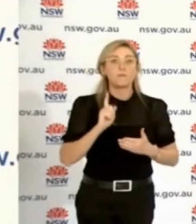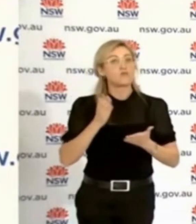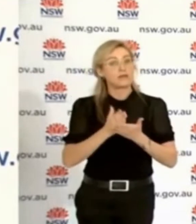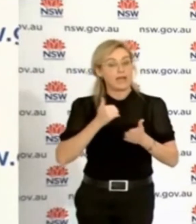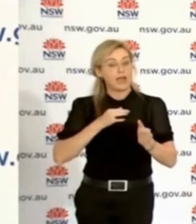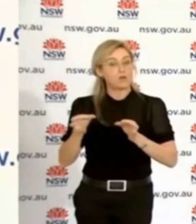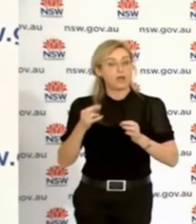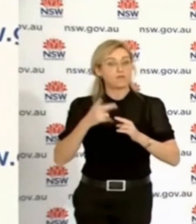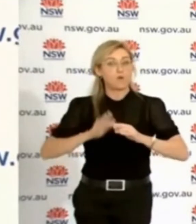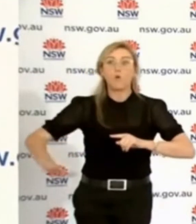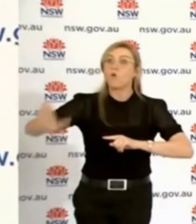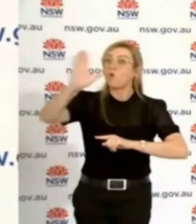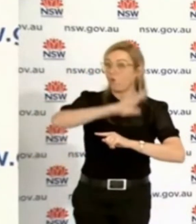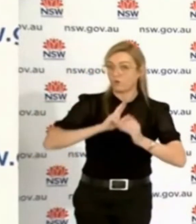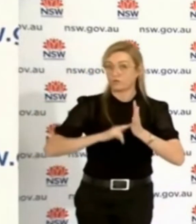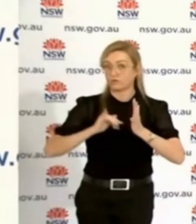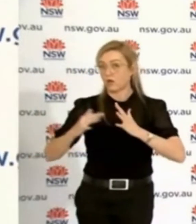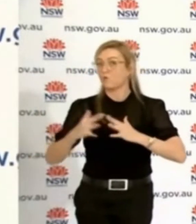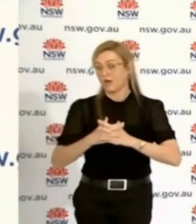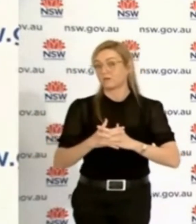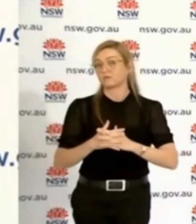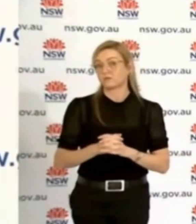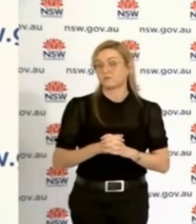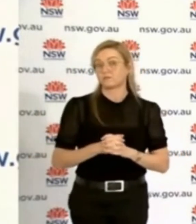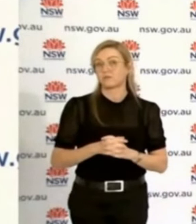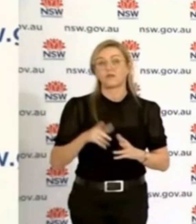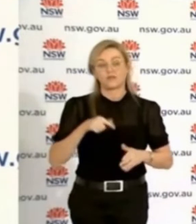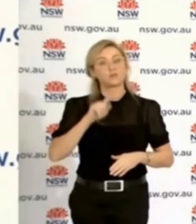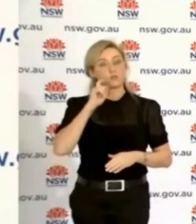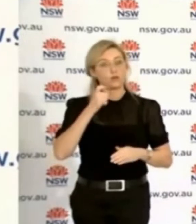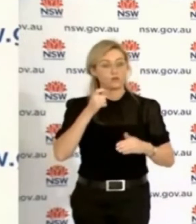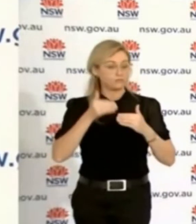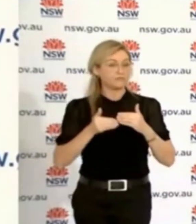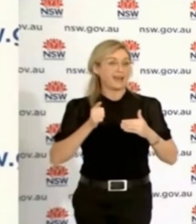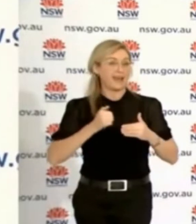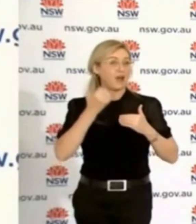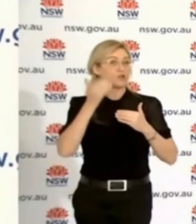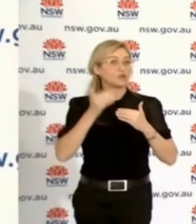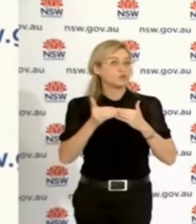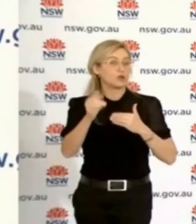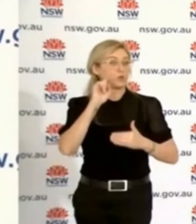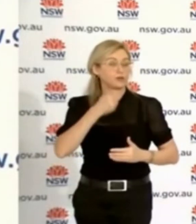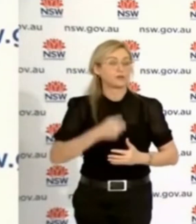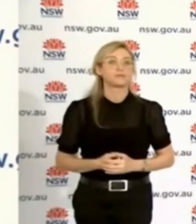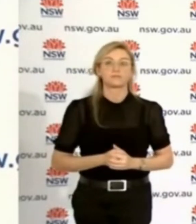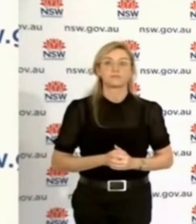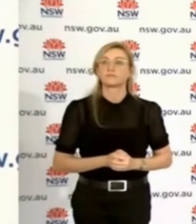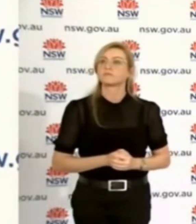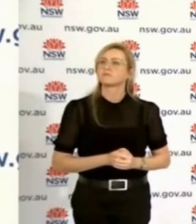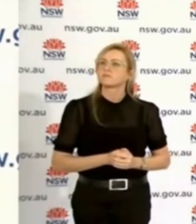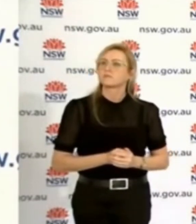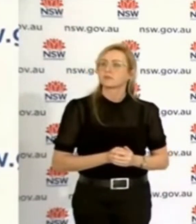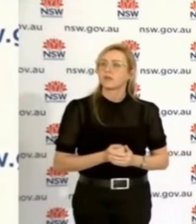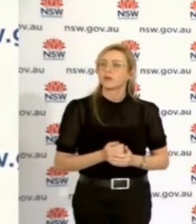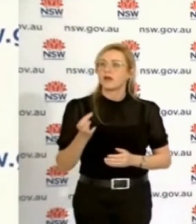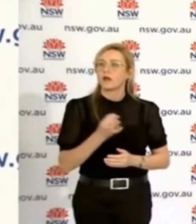work, wherever you live. That this is the plan to take us forward as we move through the year. The payroll's already asking